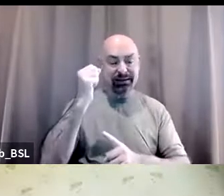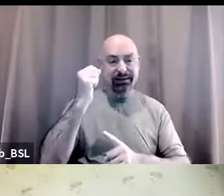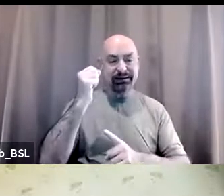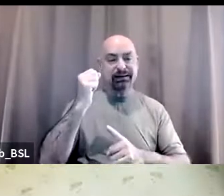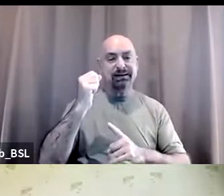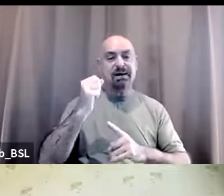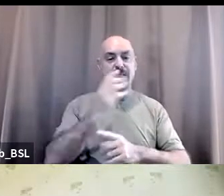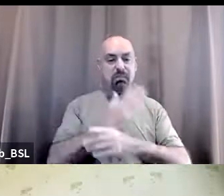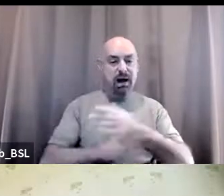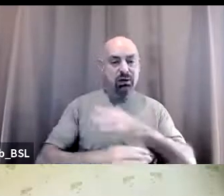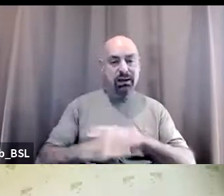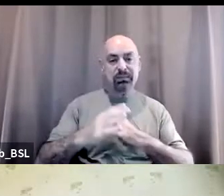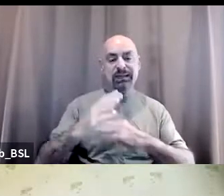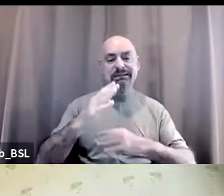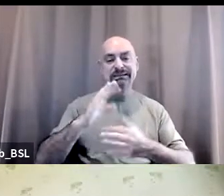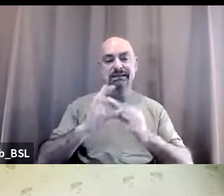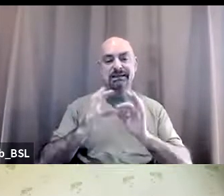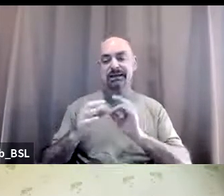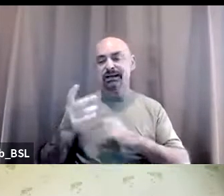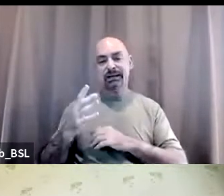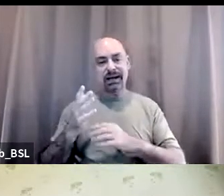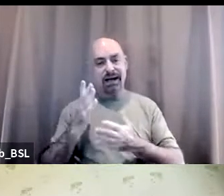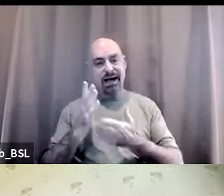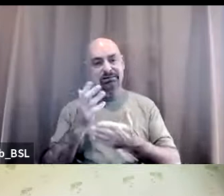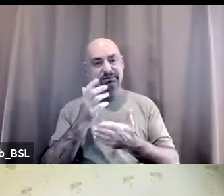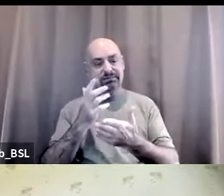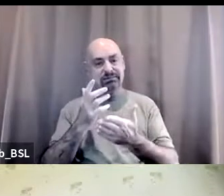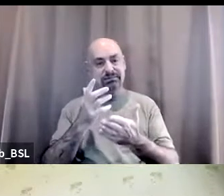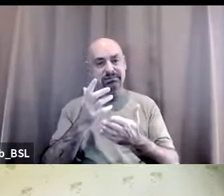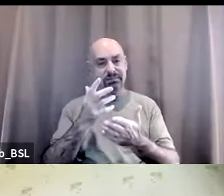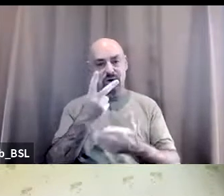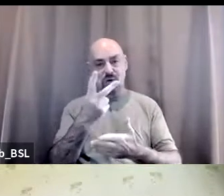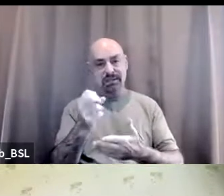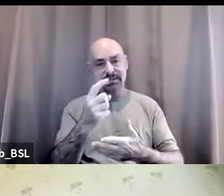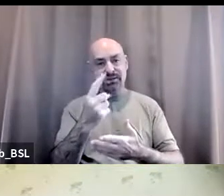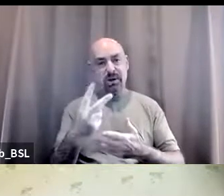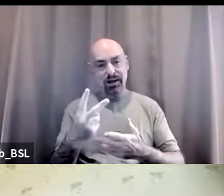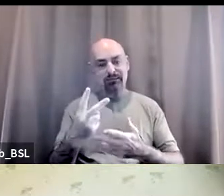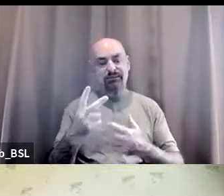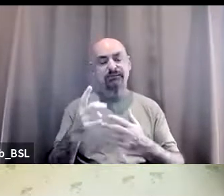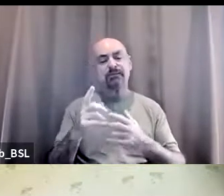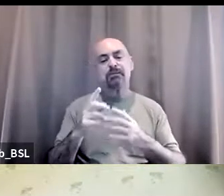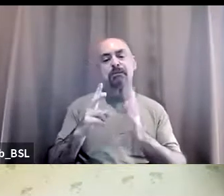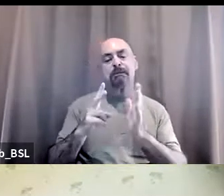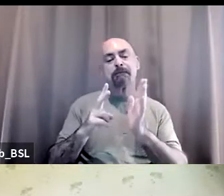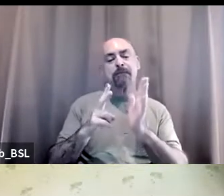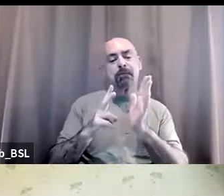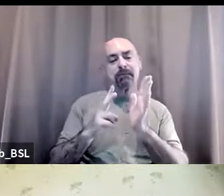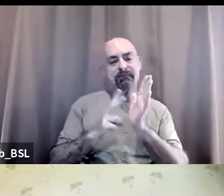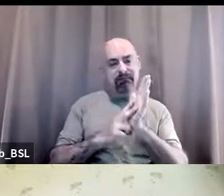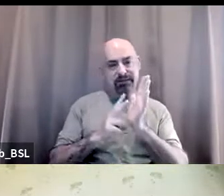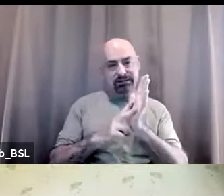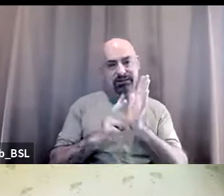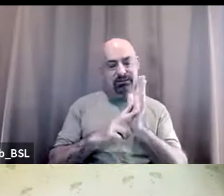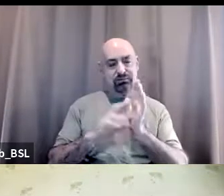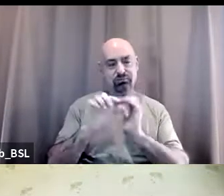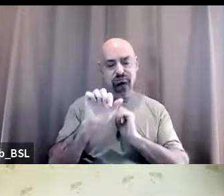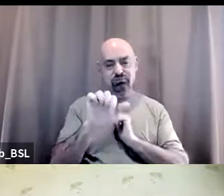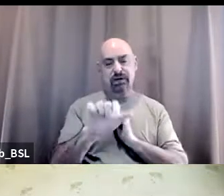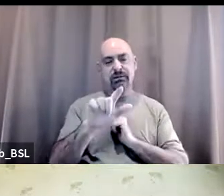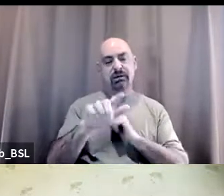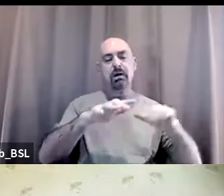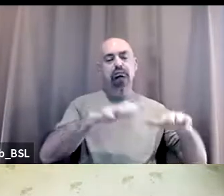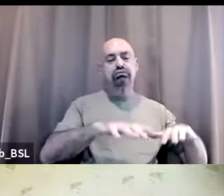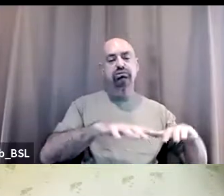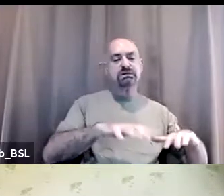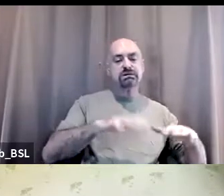Games at the park back in 2012. As Vicky also mentioned, the British government is very